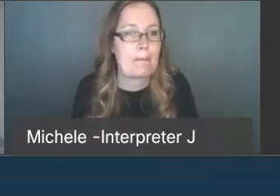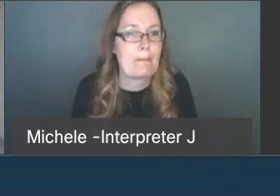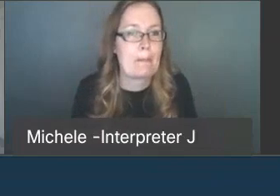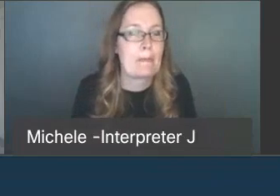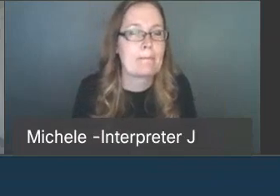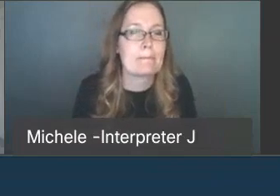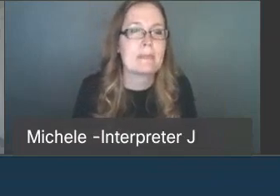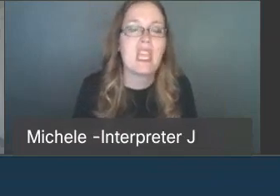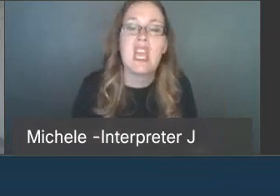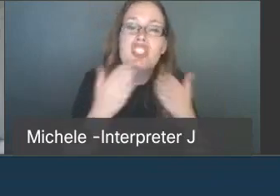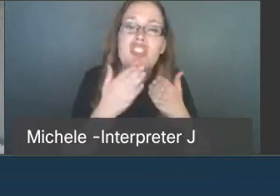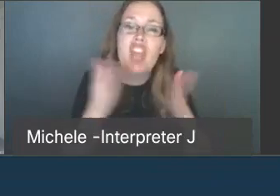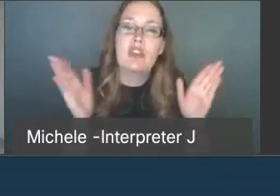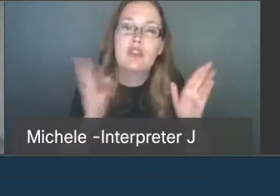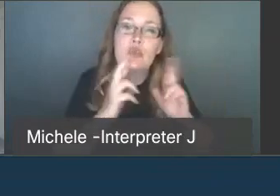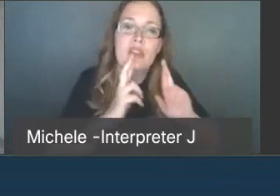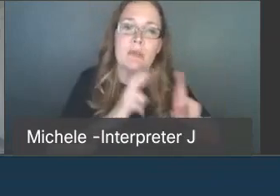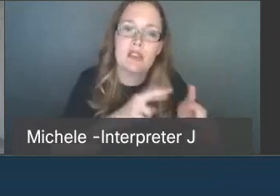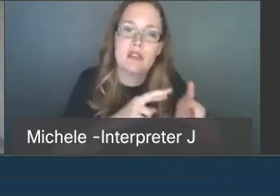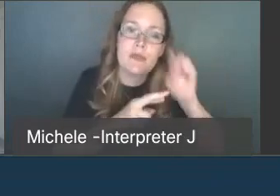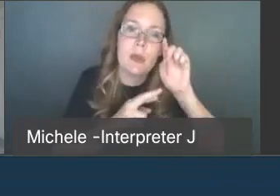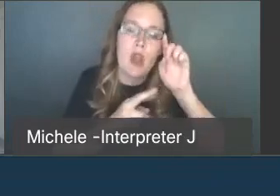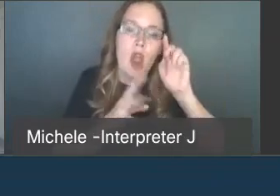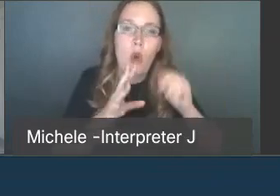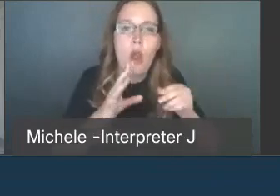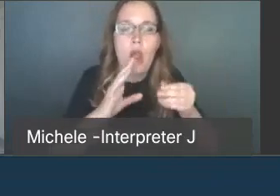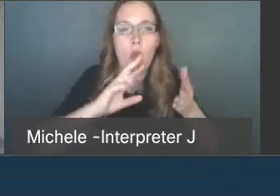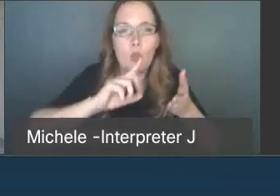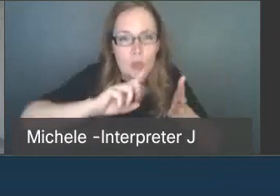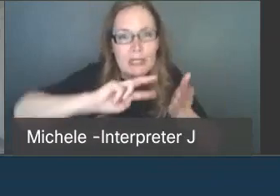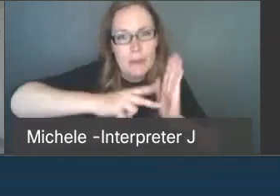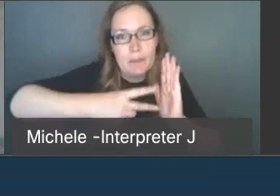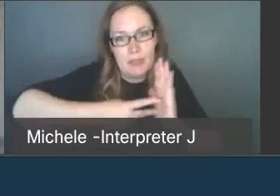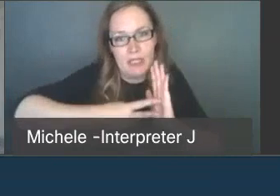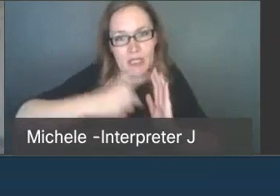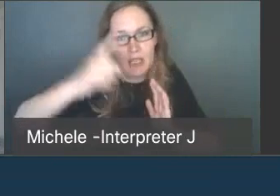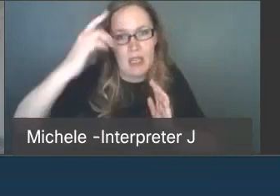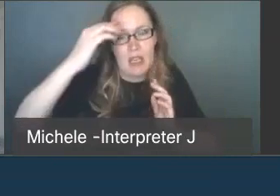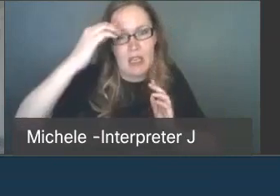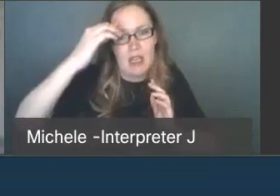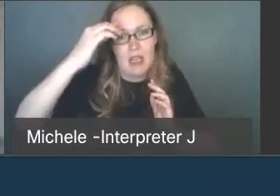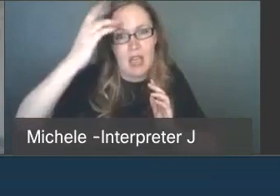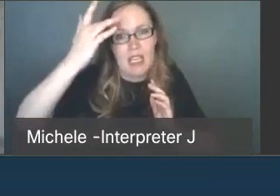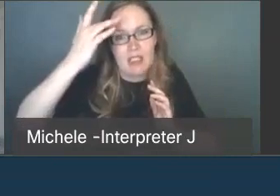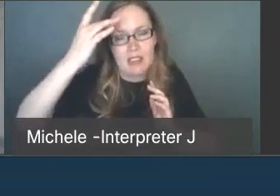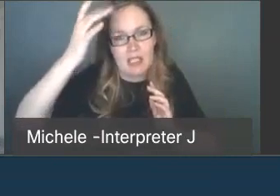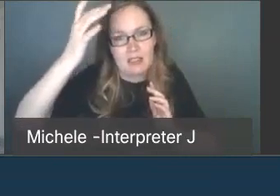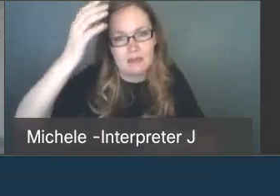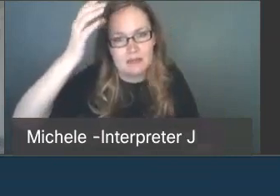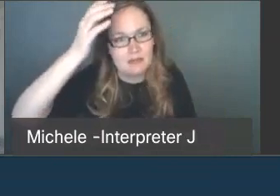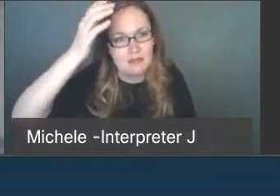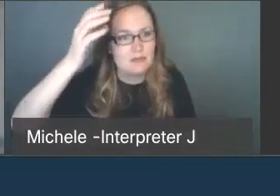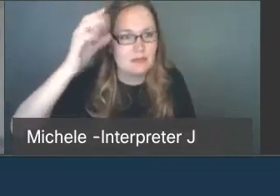So generally speaking, we're referring to the idea here of using cognitive social learning methods with demonstrated